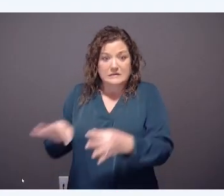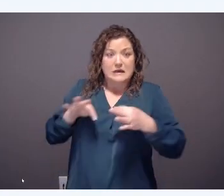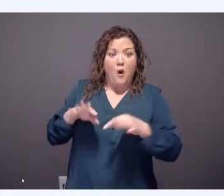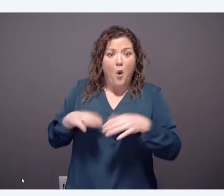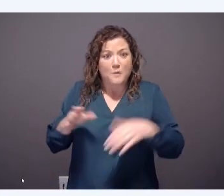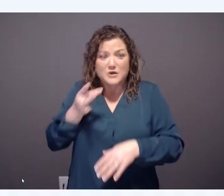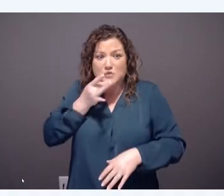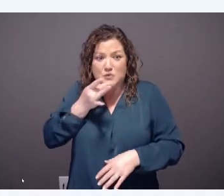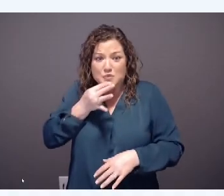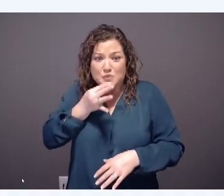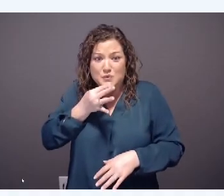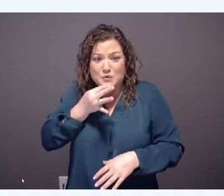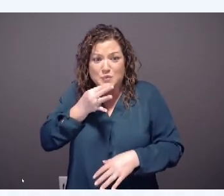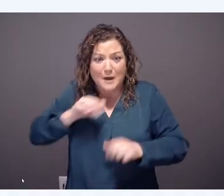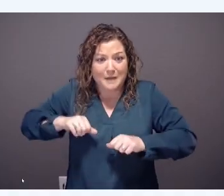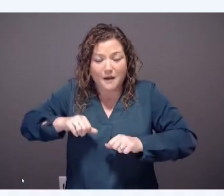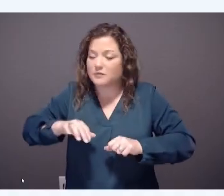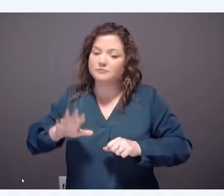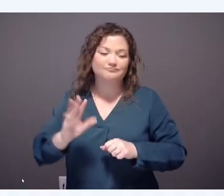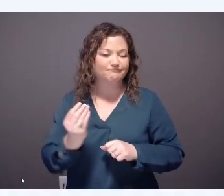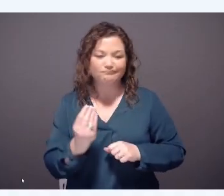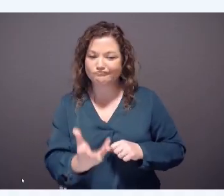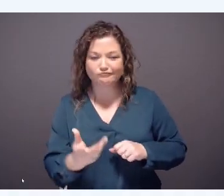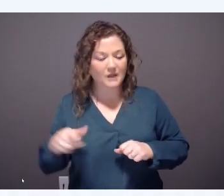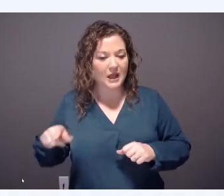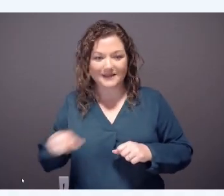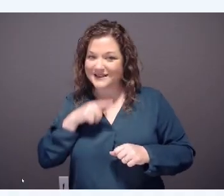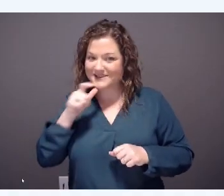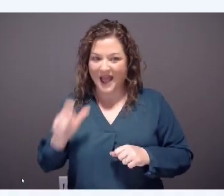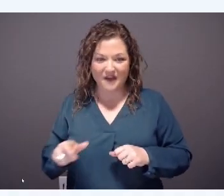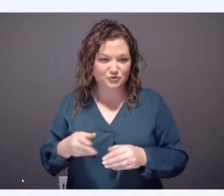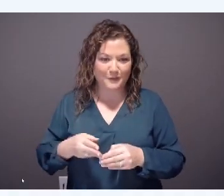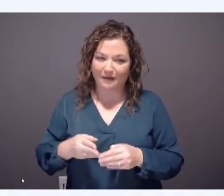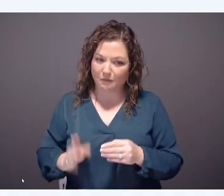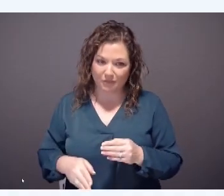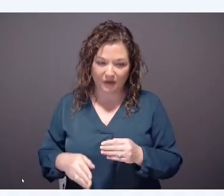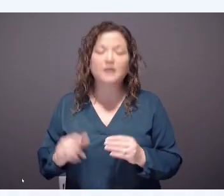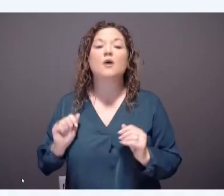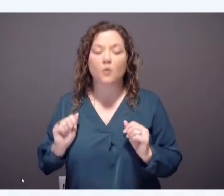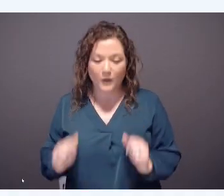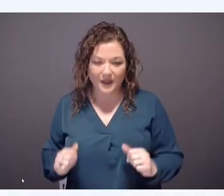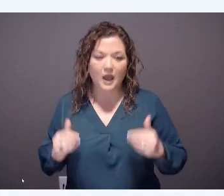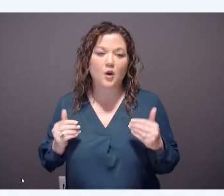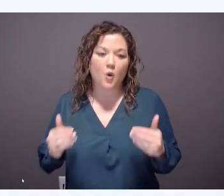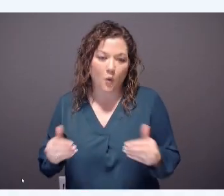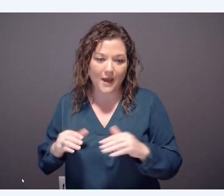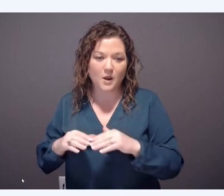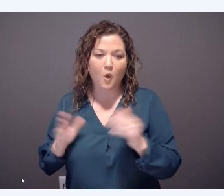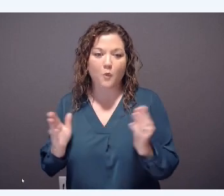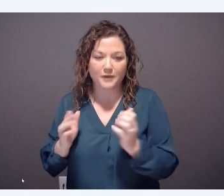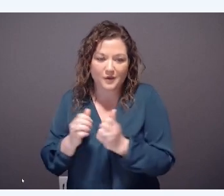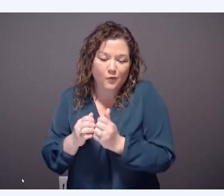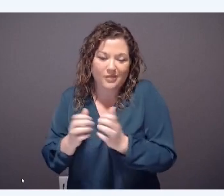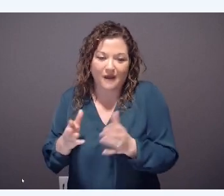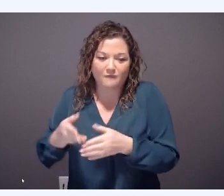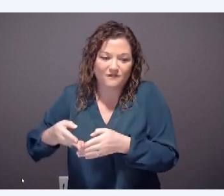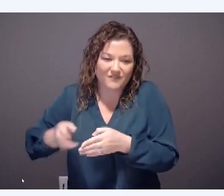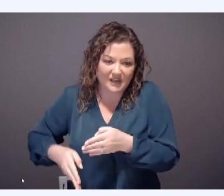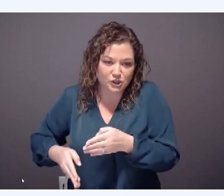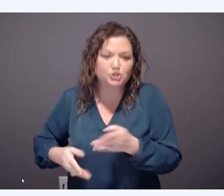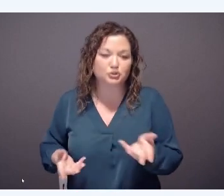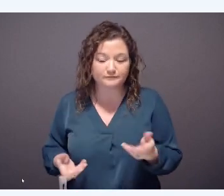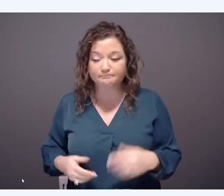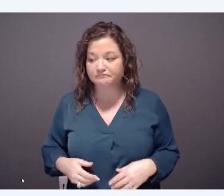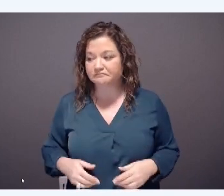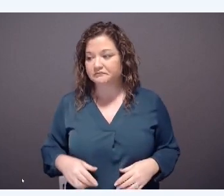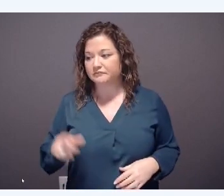possible, this project doesn't have to be complete to open these facilities. Right. There will be some improvements here. Our maintenance shop is going to be a little bit bigger,